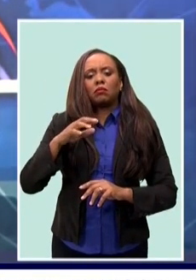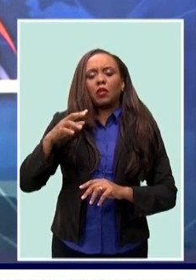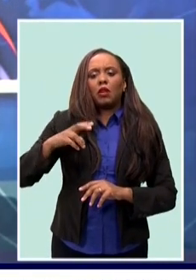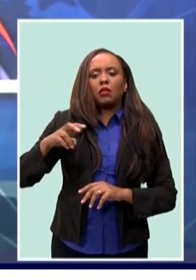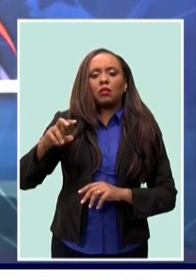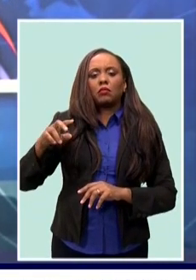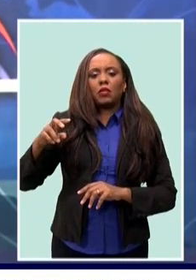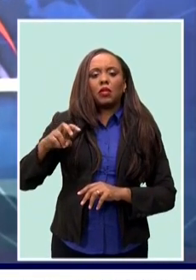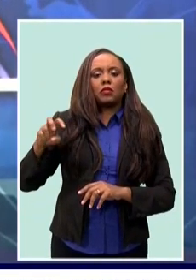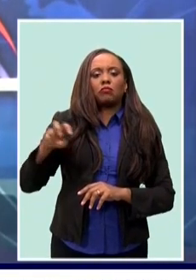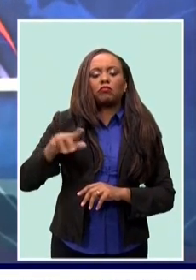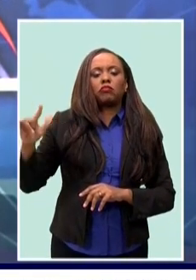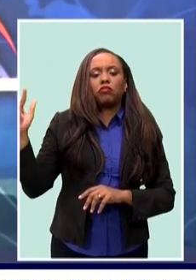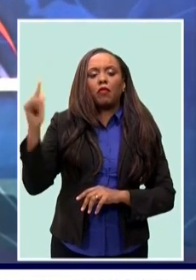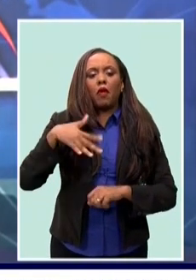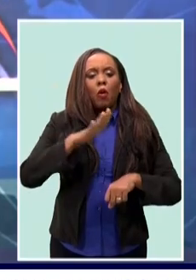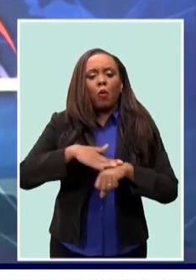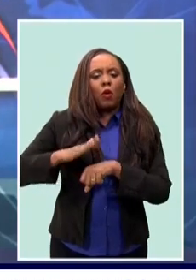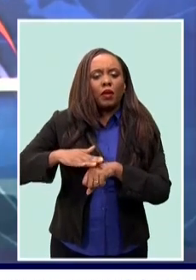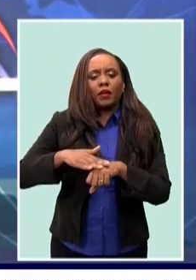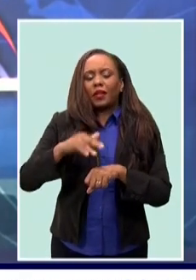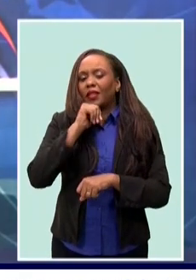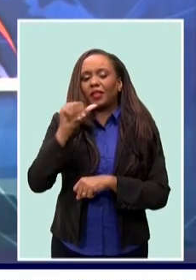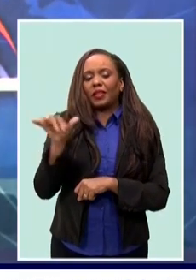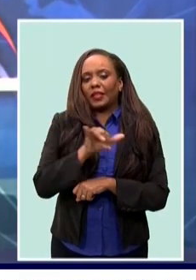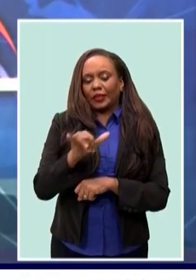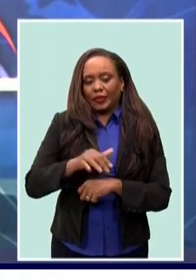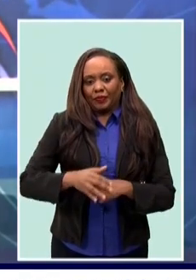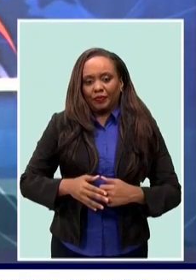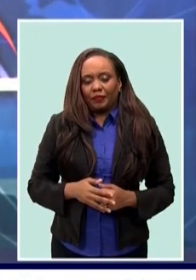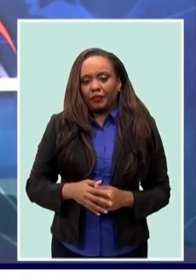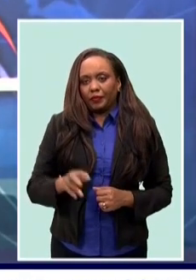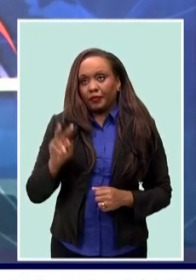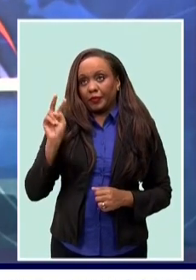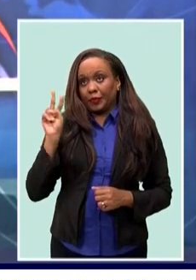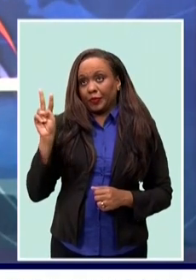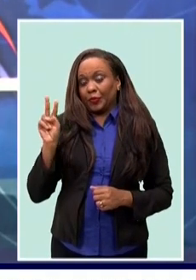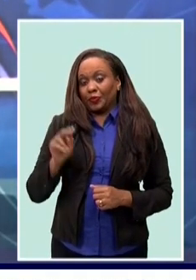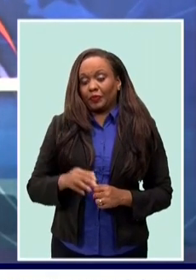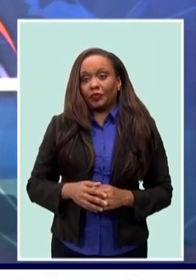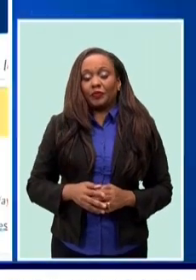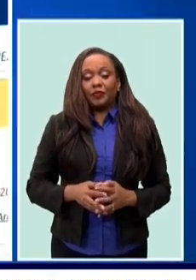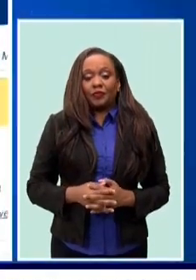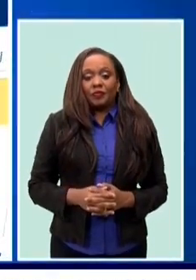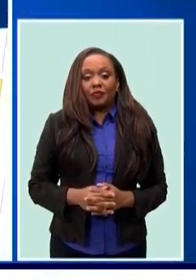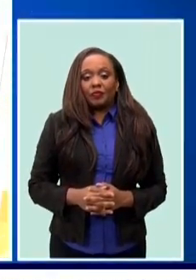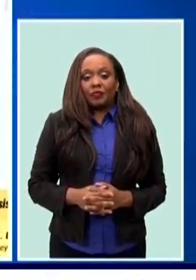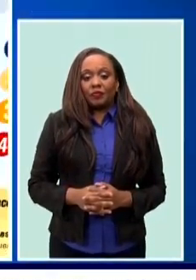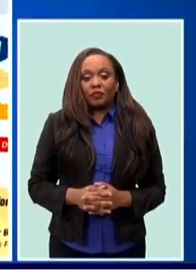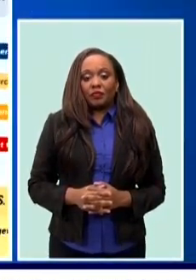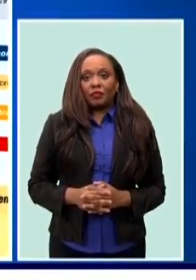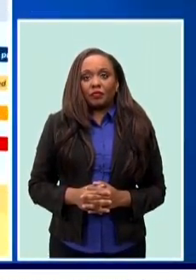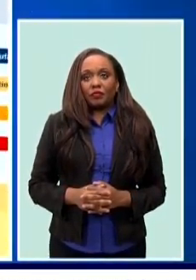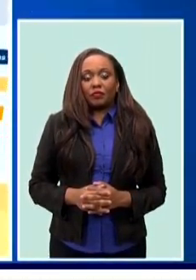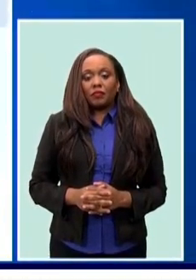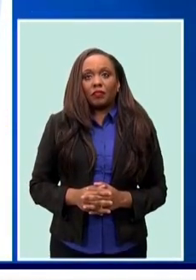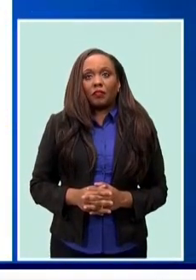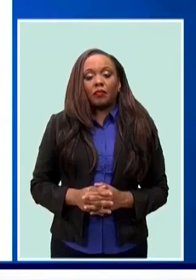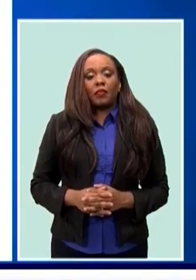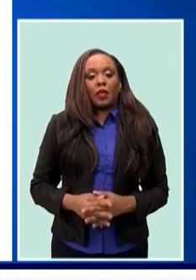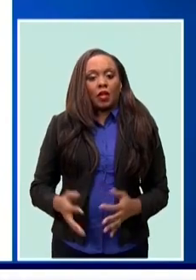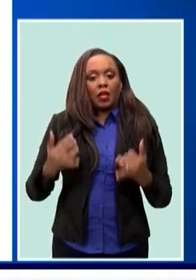a warning against travel, but that's far from the case. Lisa Broom has more. In a posting on its